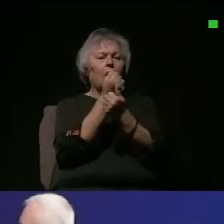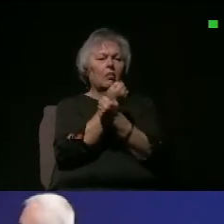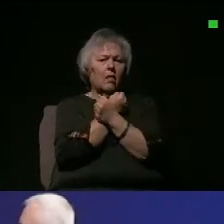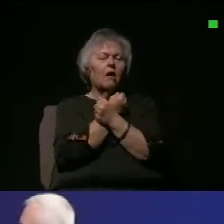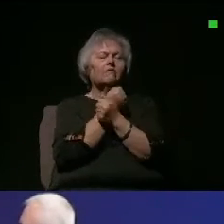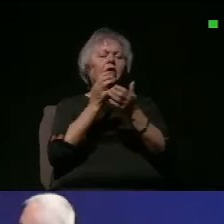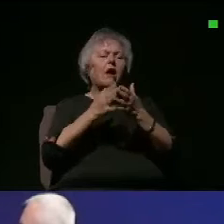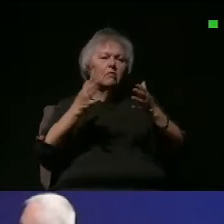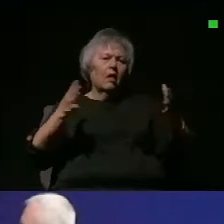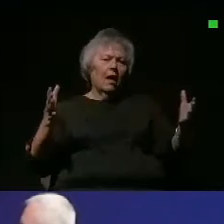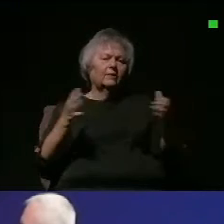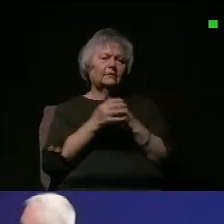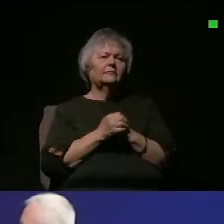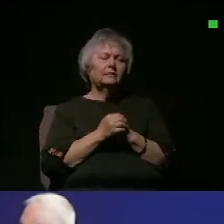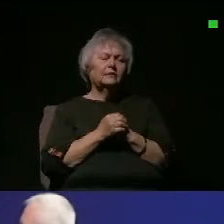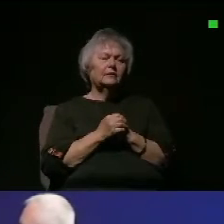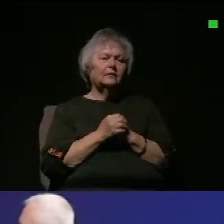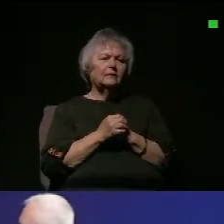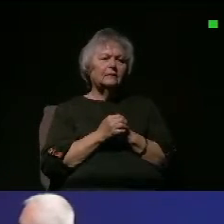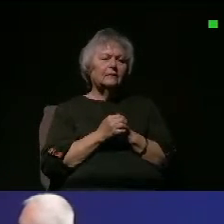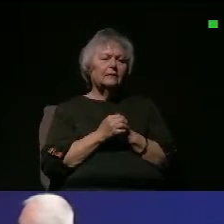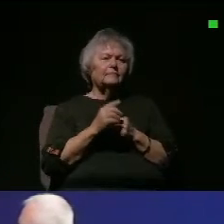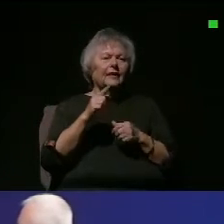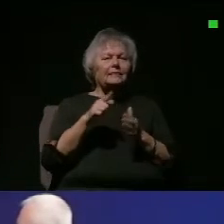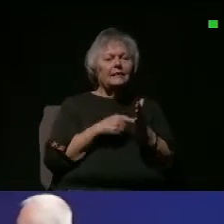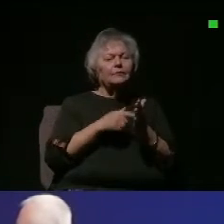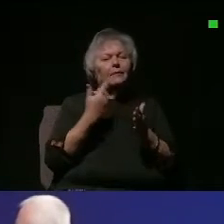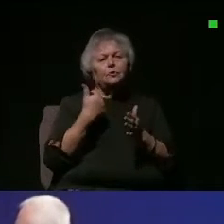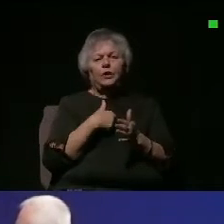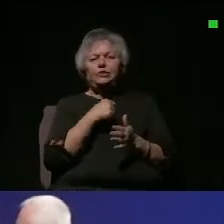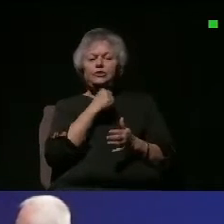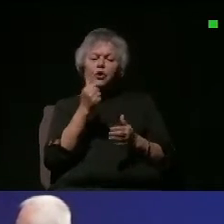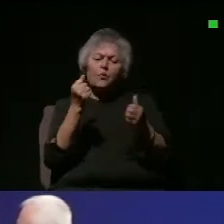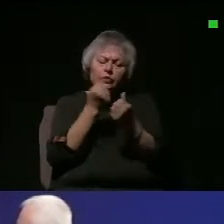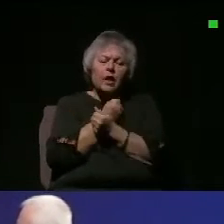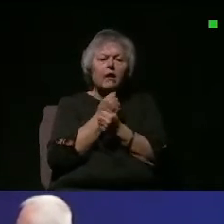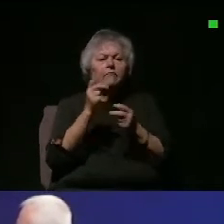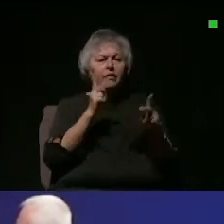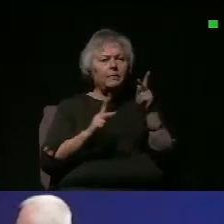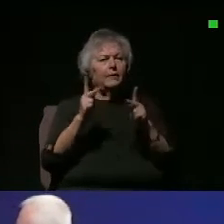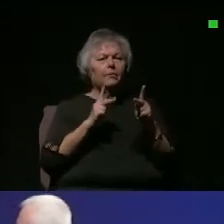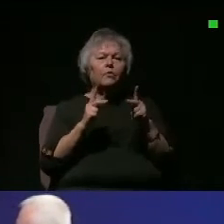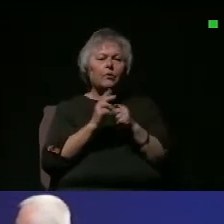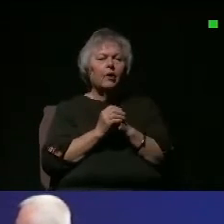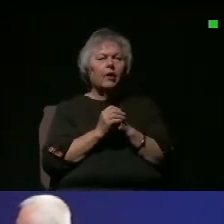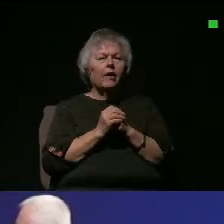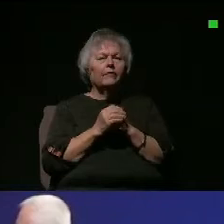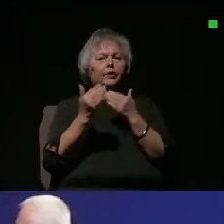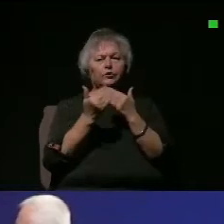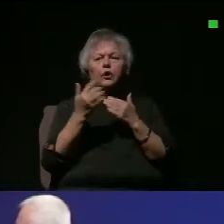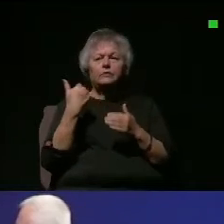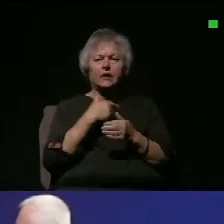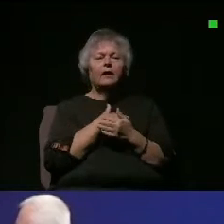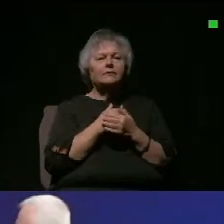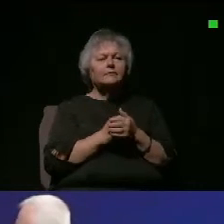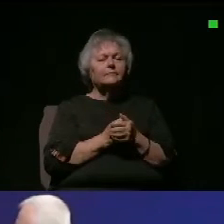it causes us not to love the people around us. Amen. I think that's true. Some of the things that I want us to take away from